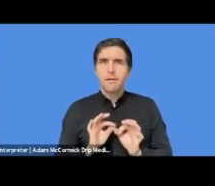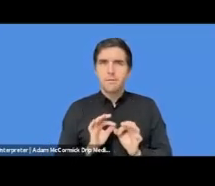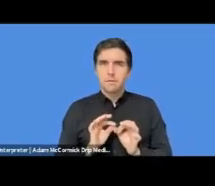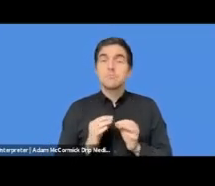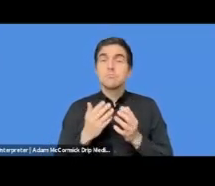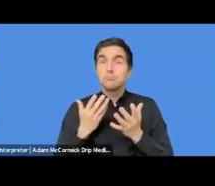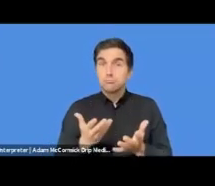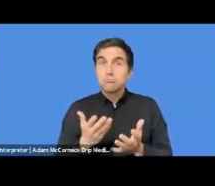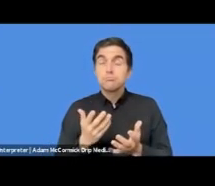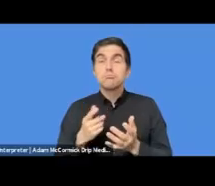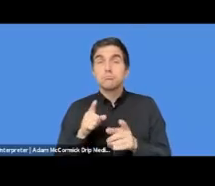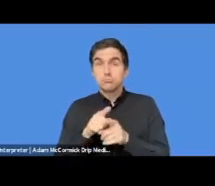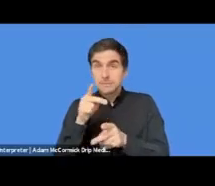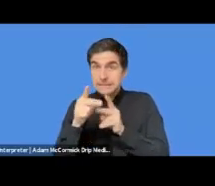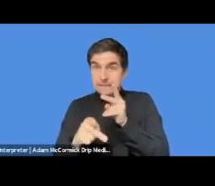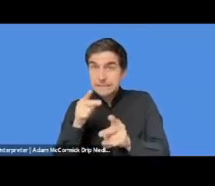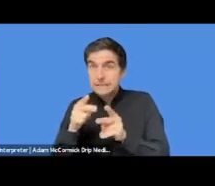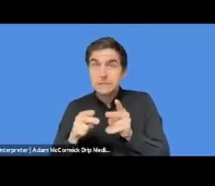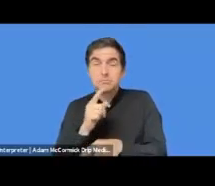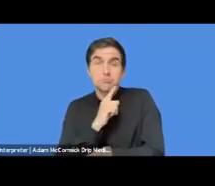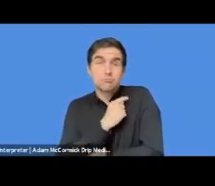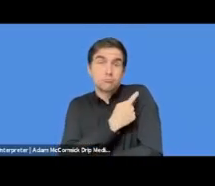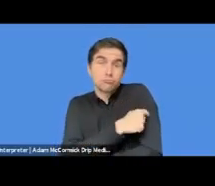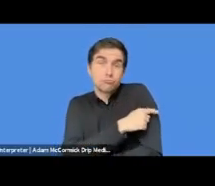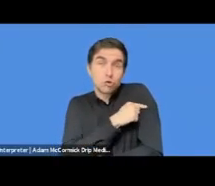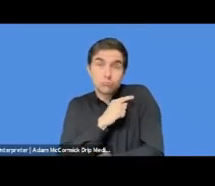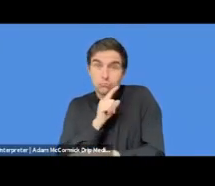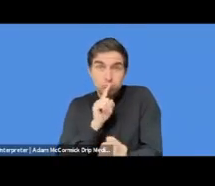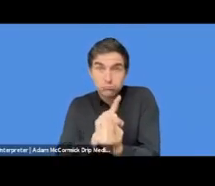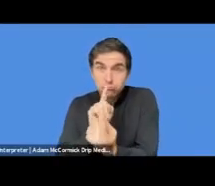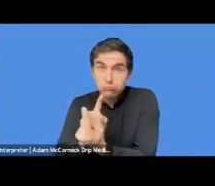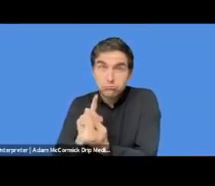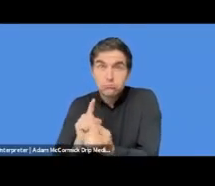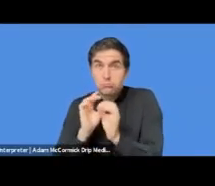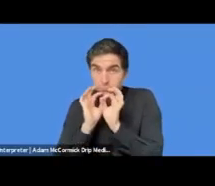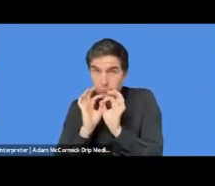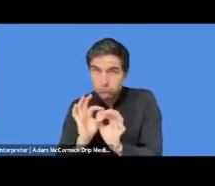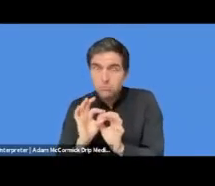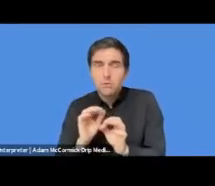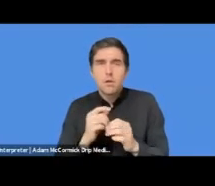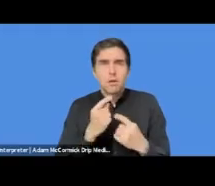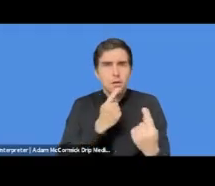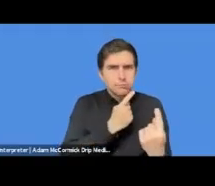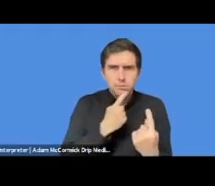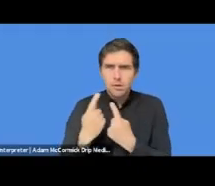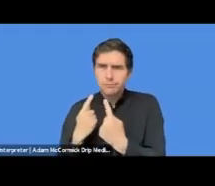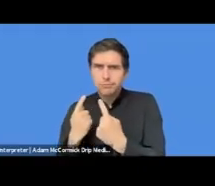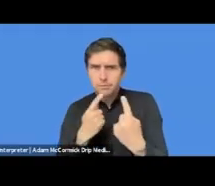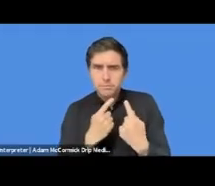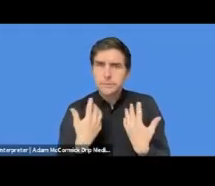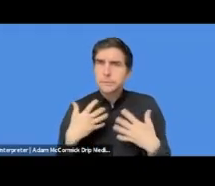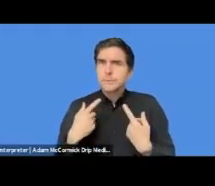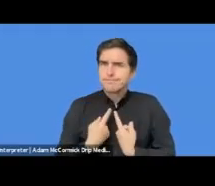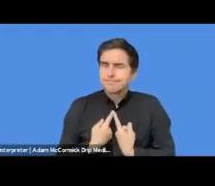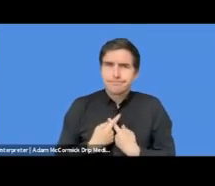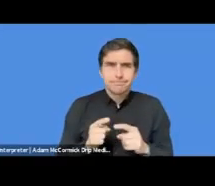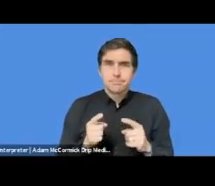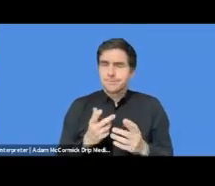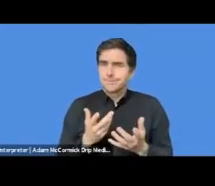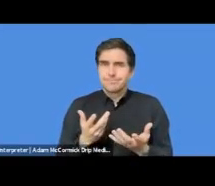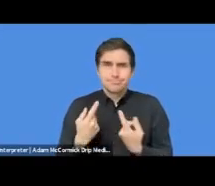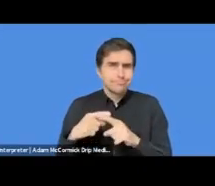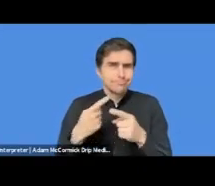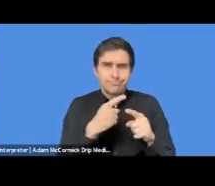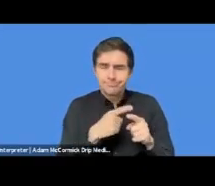in service delivery. Before, we're working in silos, so it was very difficult to offer different services to